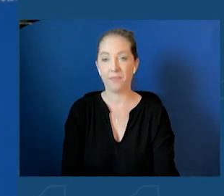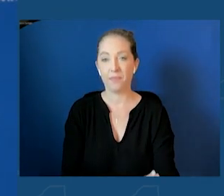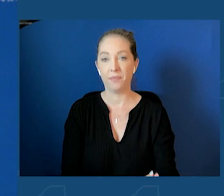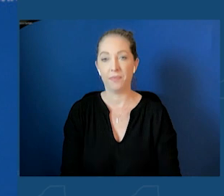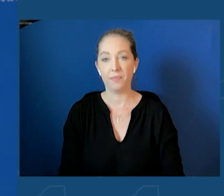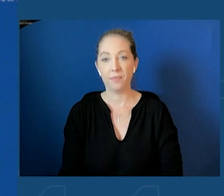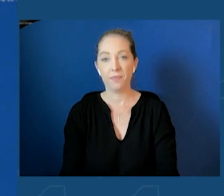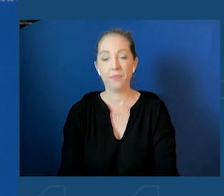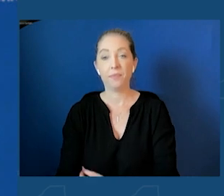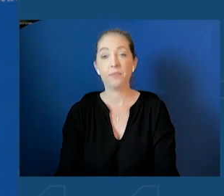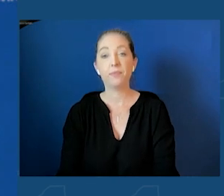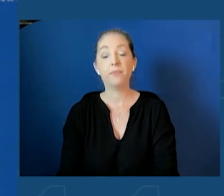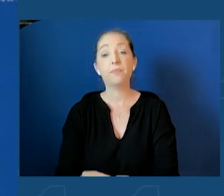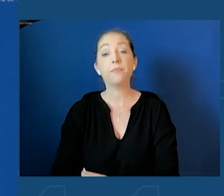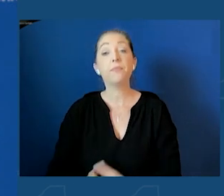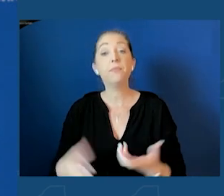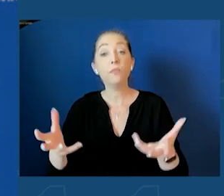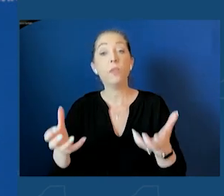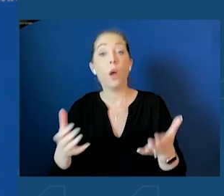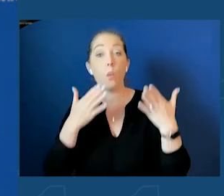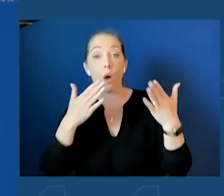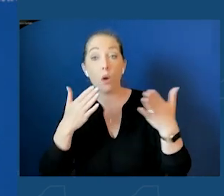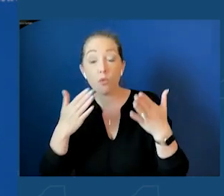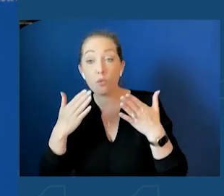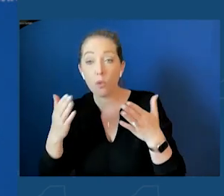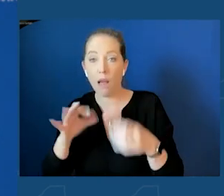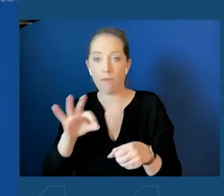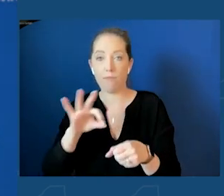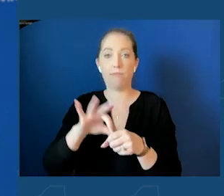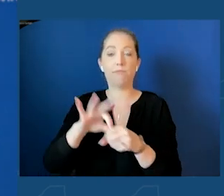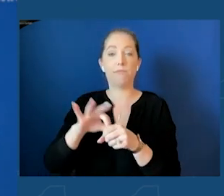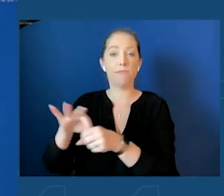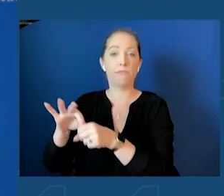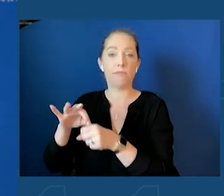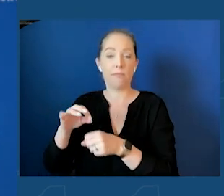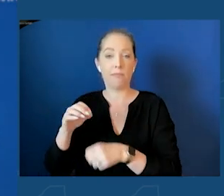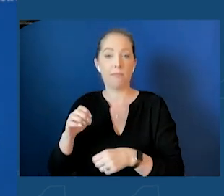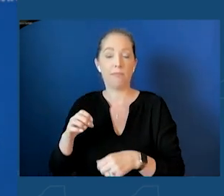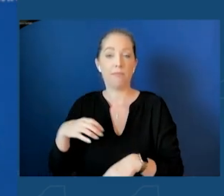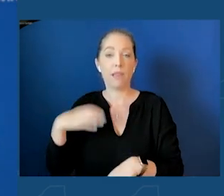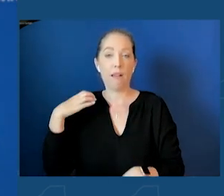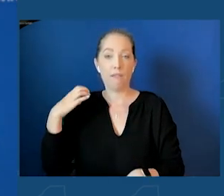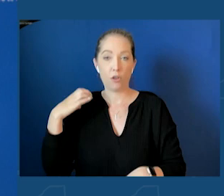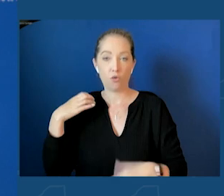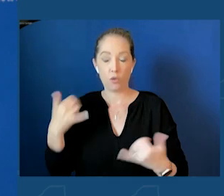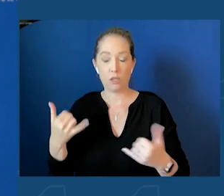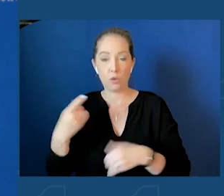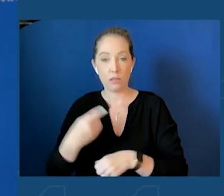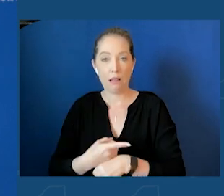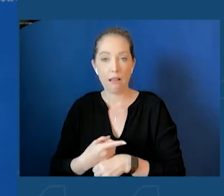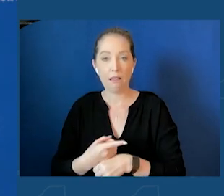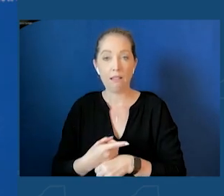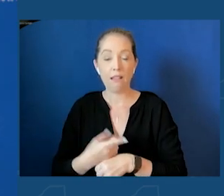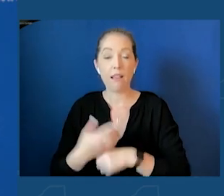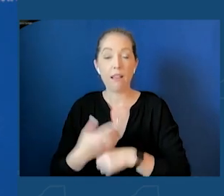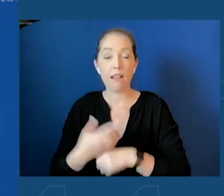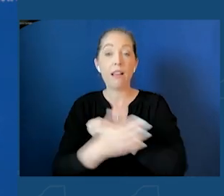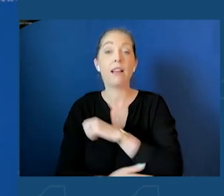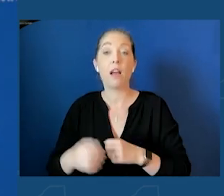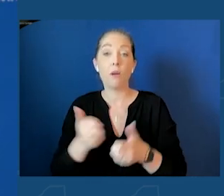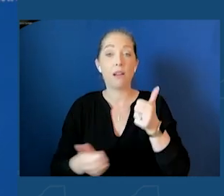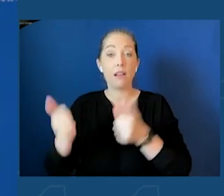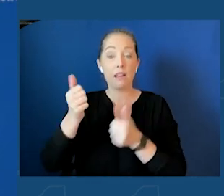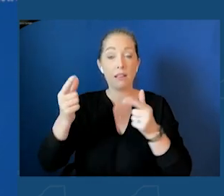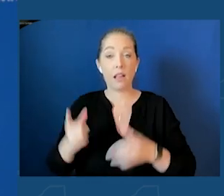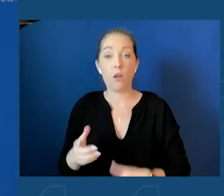I want to thank many elected officials who've joined us here today. We have County Executive Mark Poloncarz, I believe. If